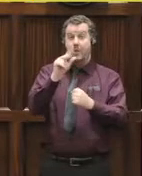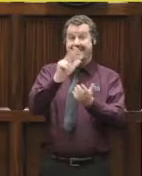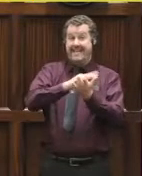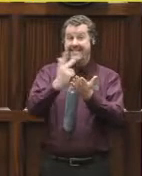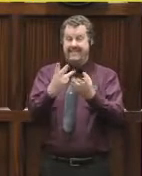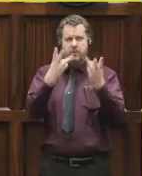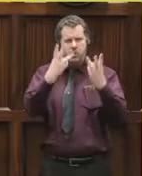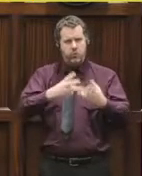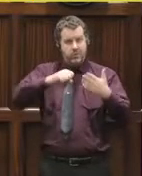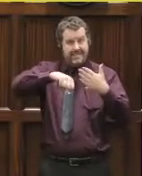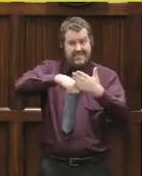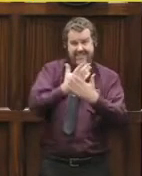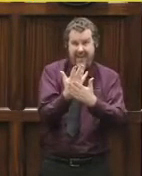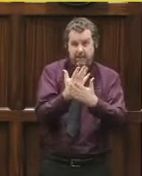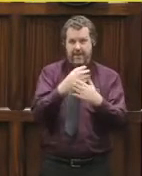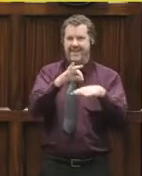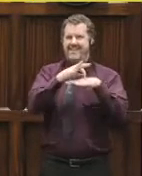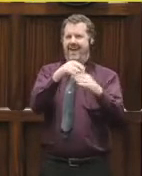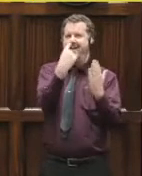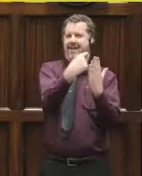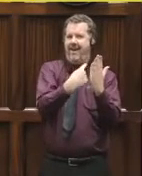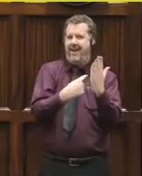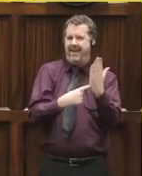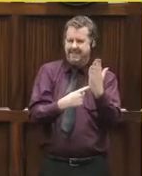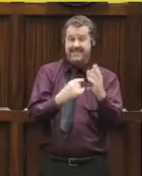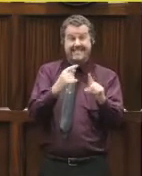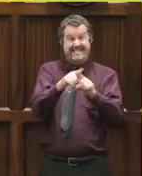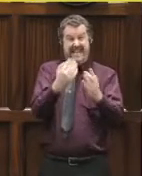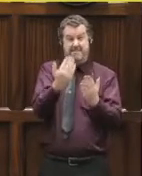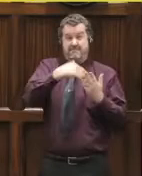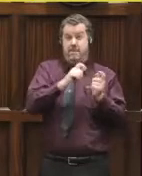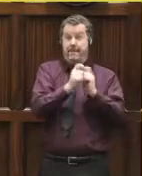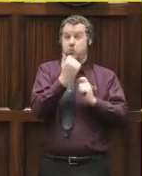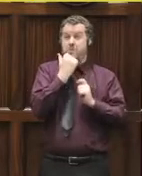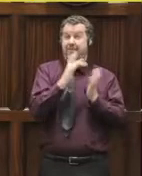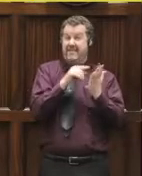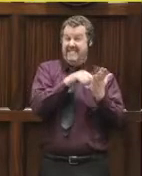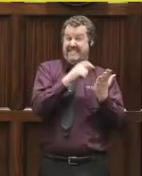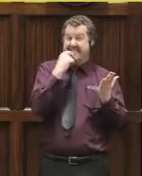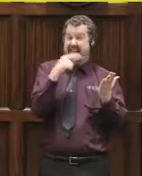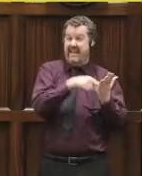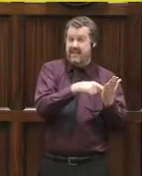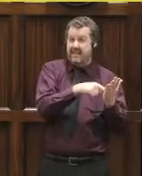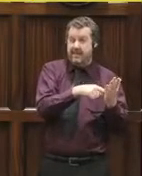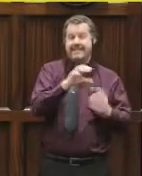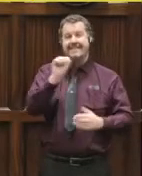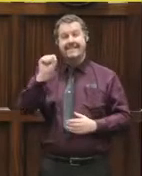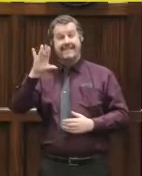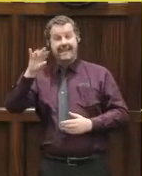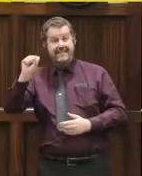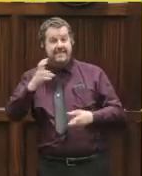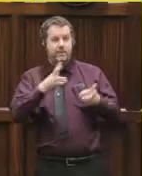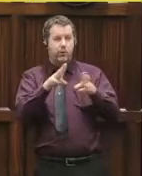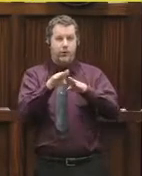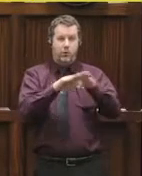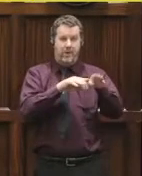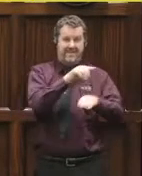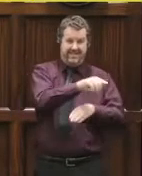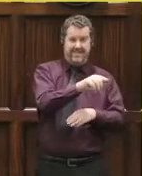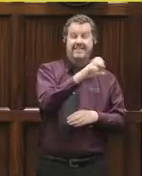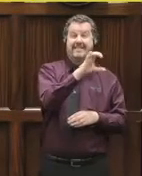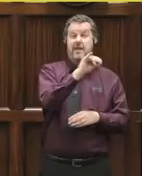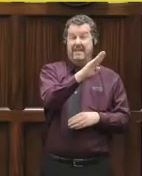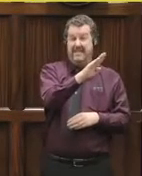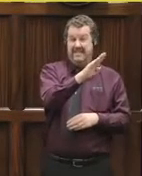develop guidelines as envisaged in Amendment number 15. SLIS, working with its founder, the Citizens